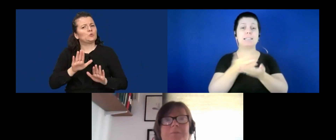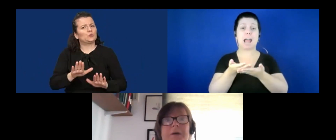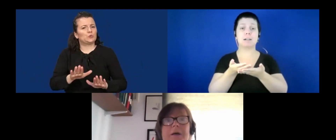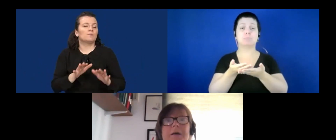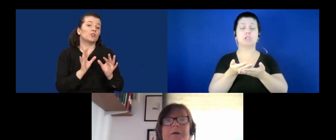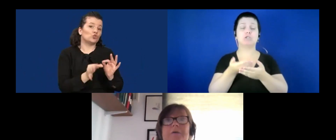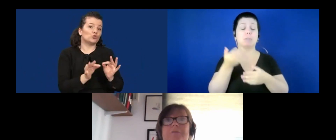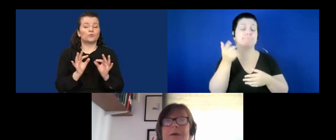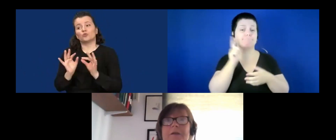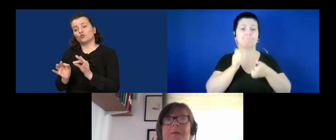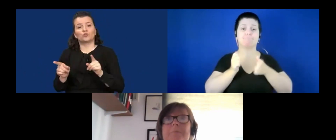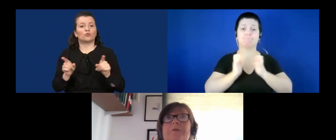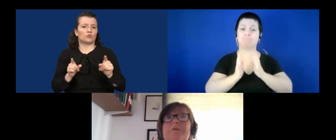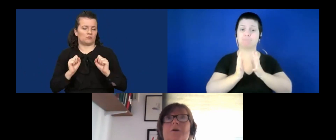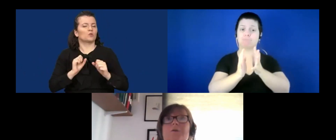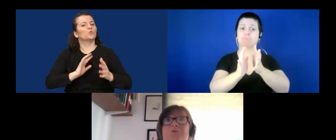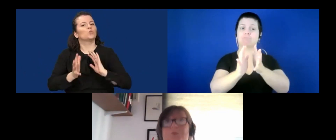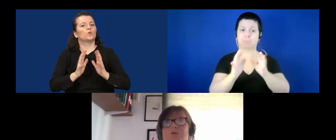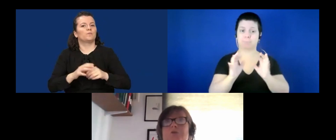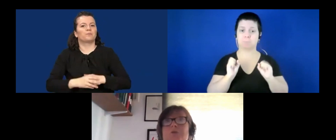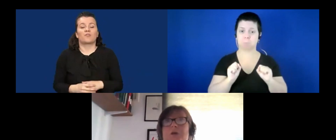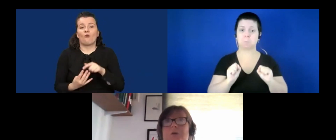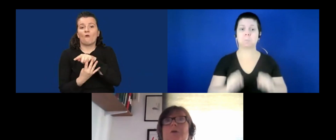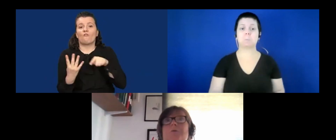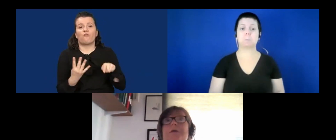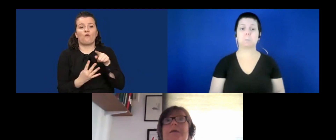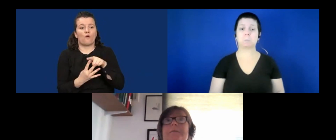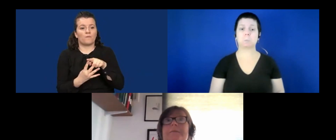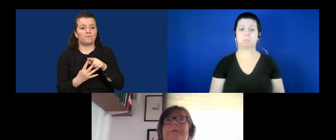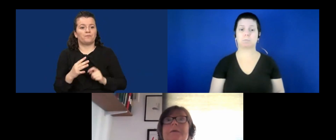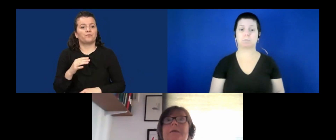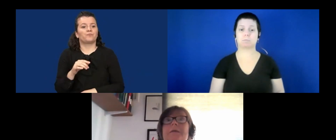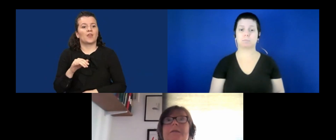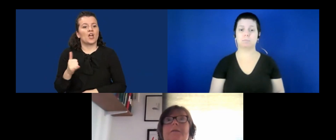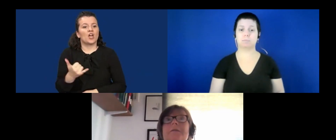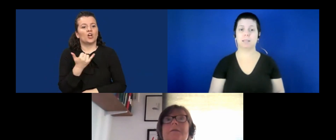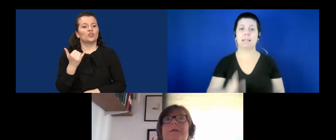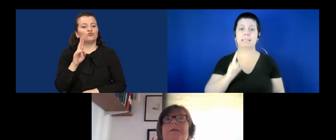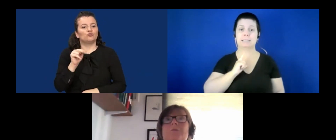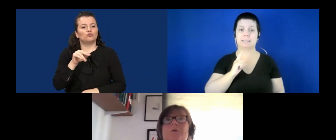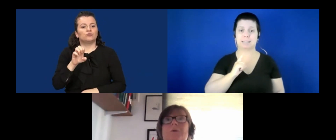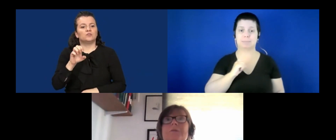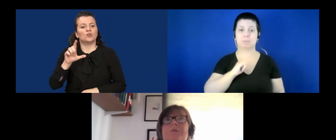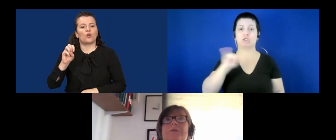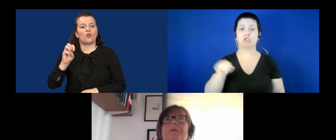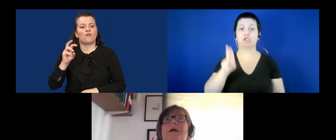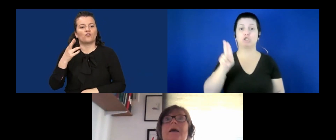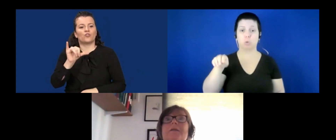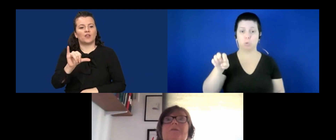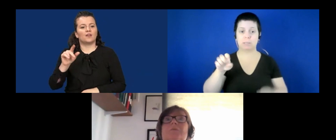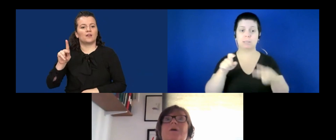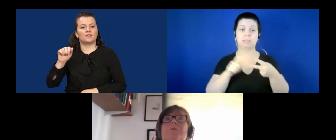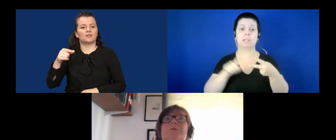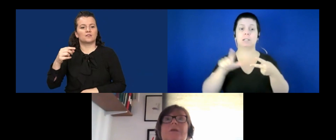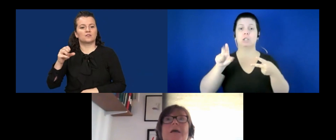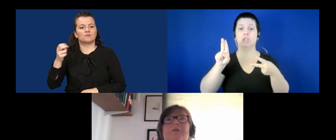four panel members are June Lowery-Kingston, Lina Nordquist,